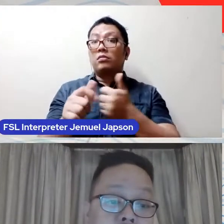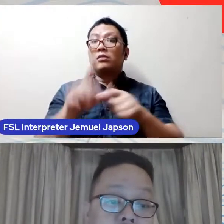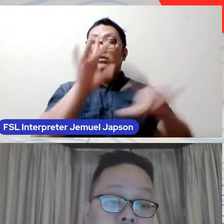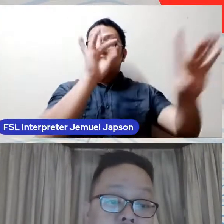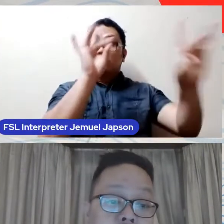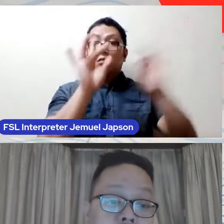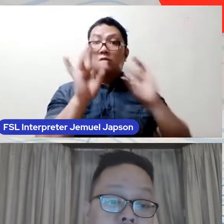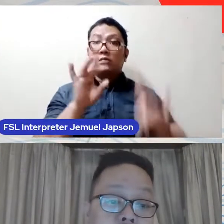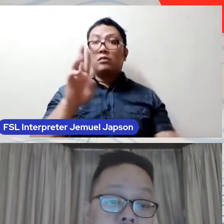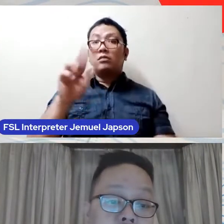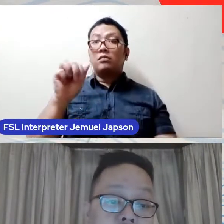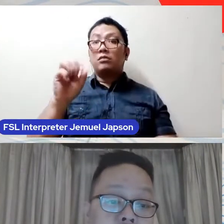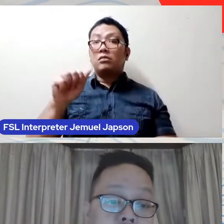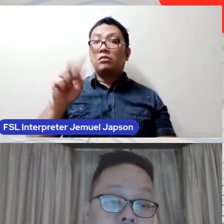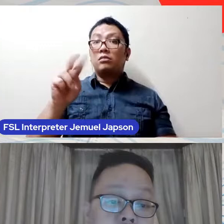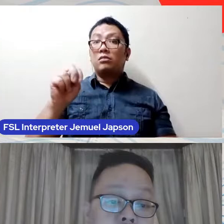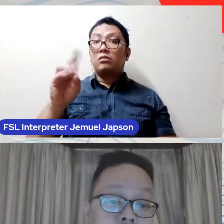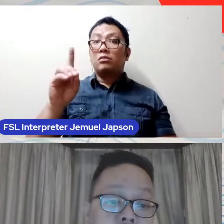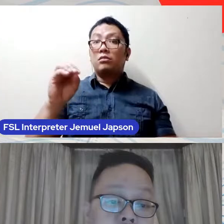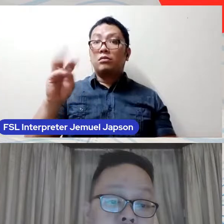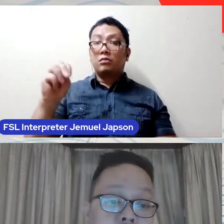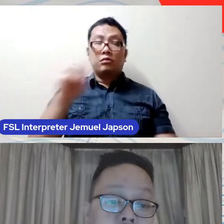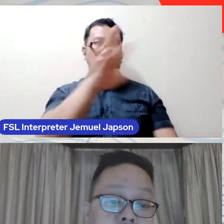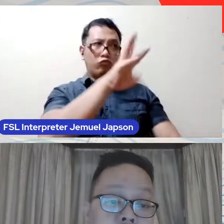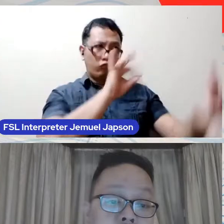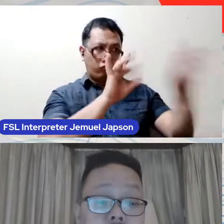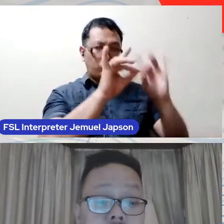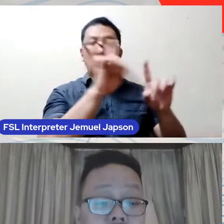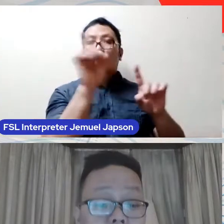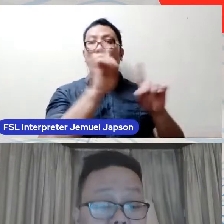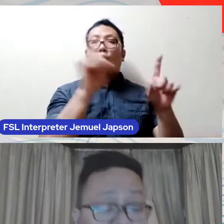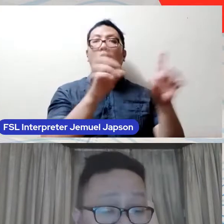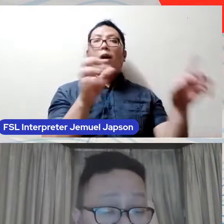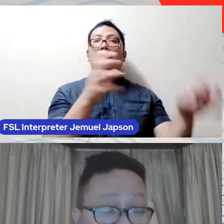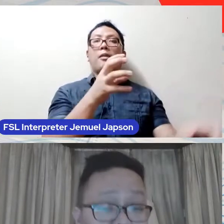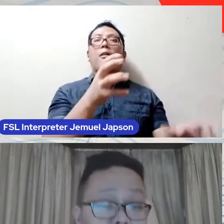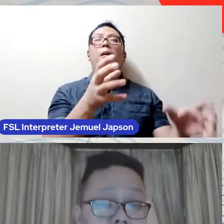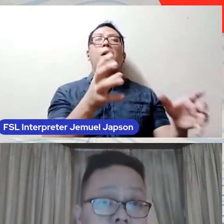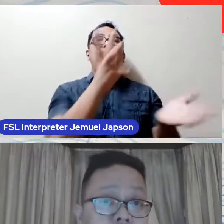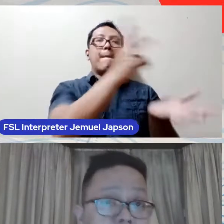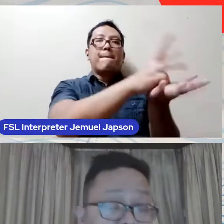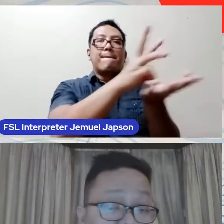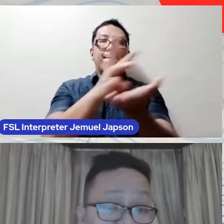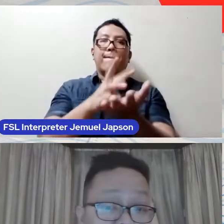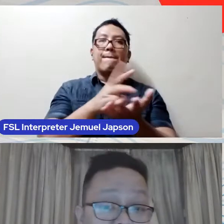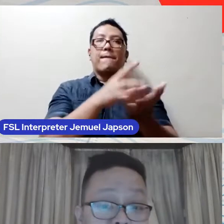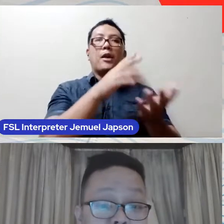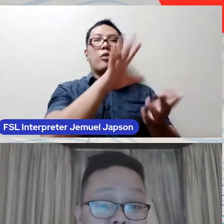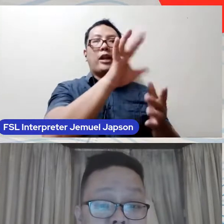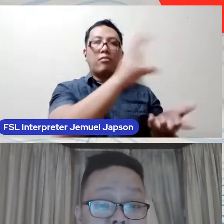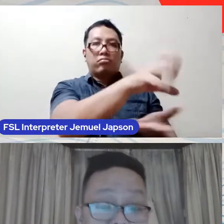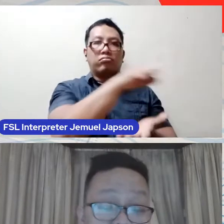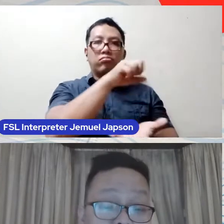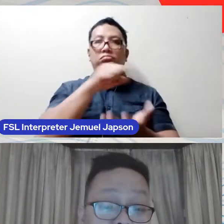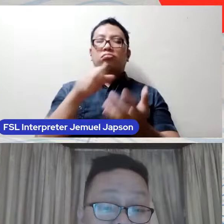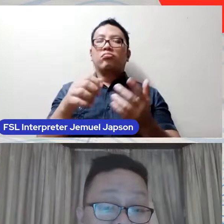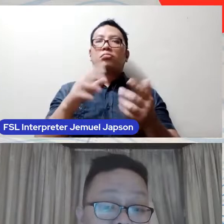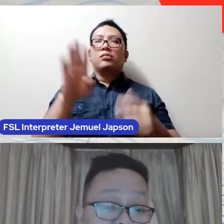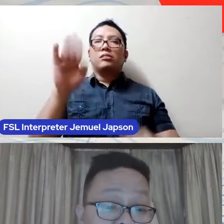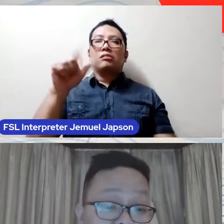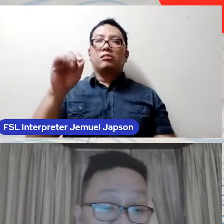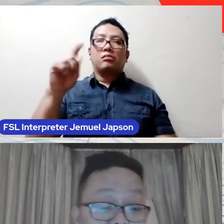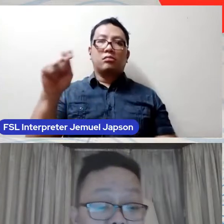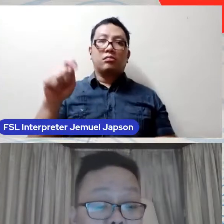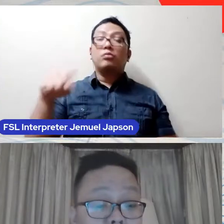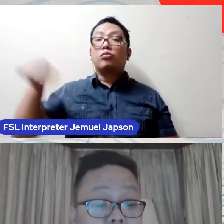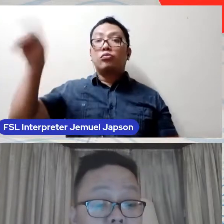tayo kung aling mga presinto ang pagkukuhanan natin ng balota. Now, it's very important that yung randomizer na yan ay ginawa ng